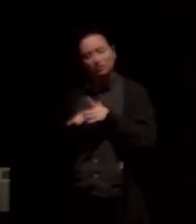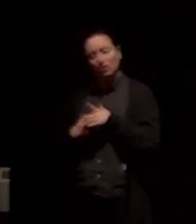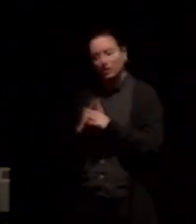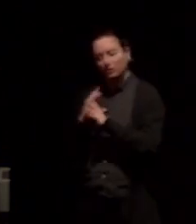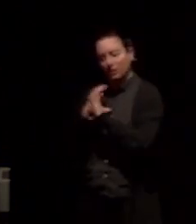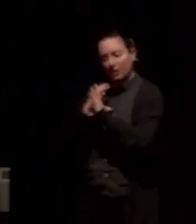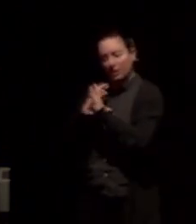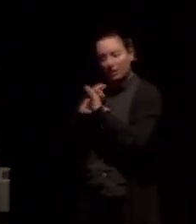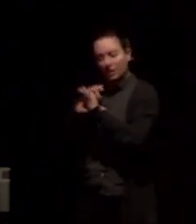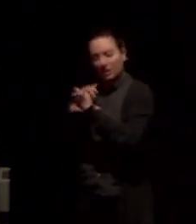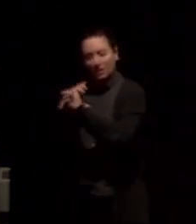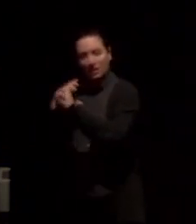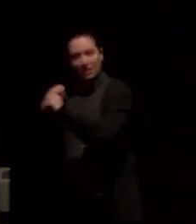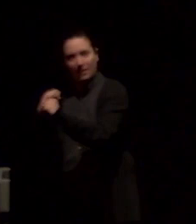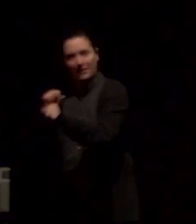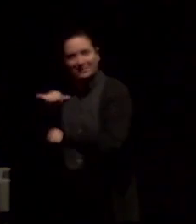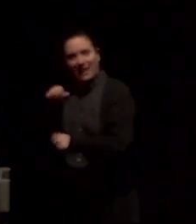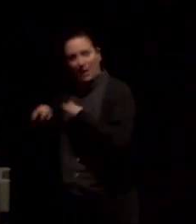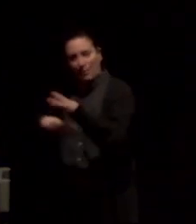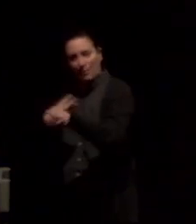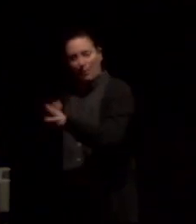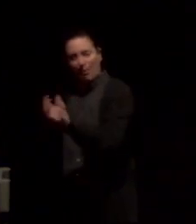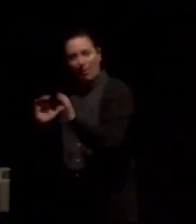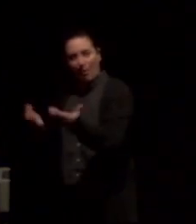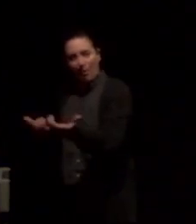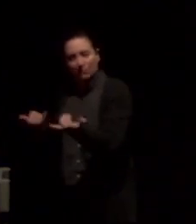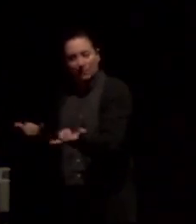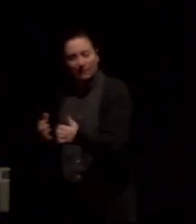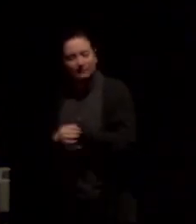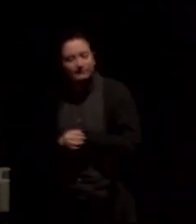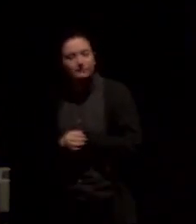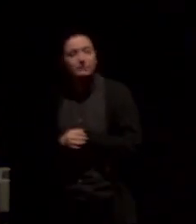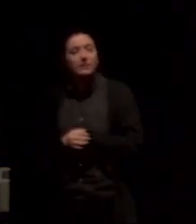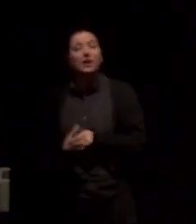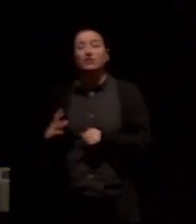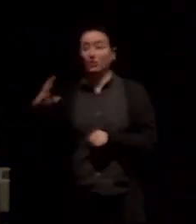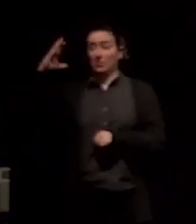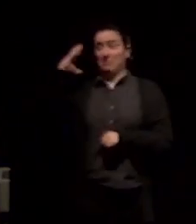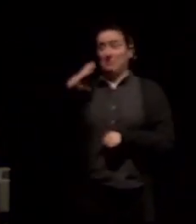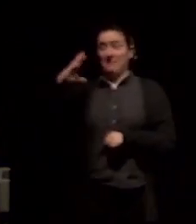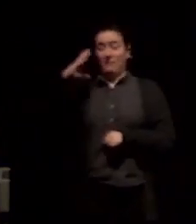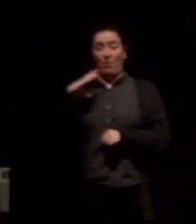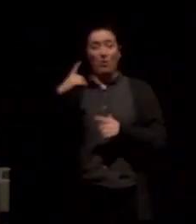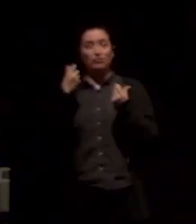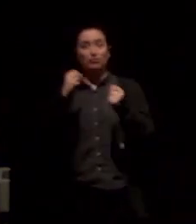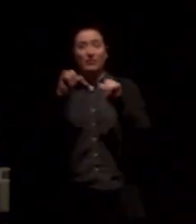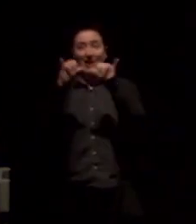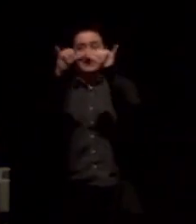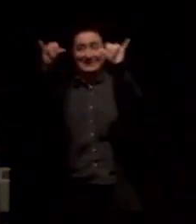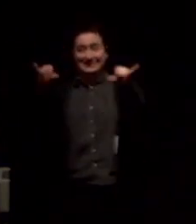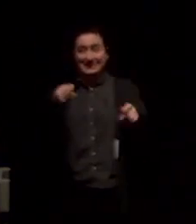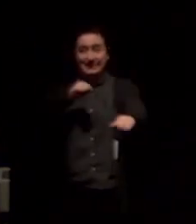things that were important to us while we were there to try to change the system is to change the money.